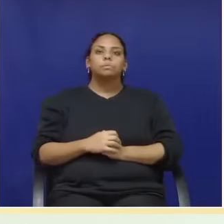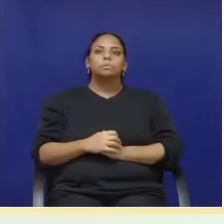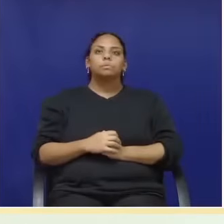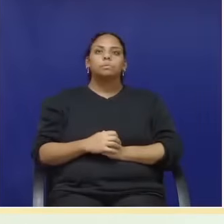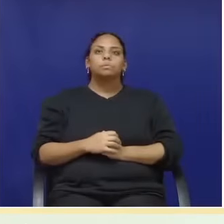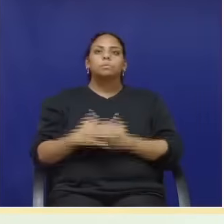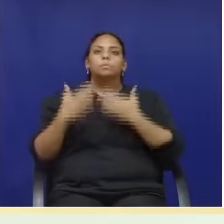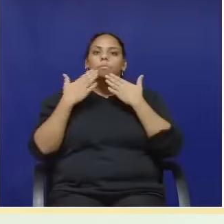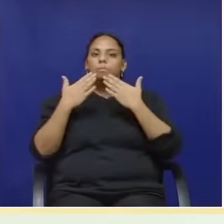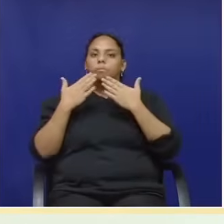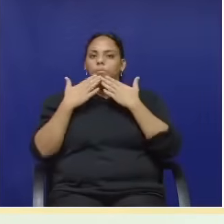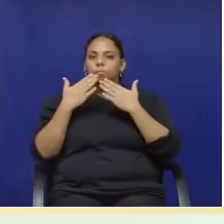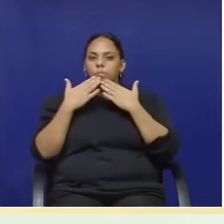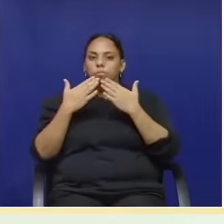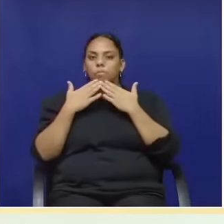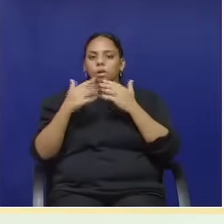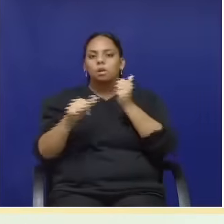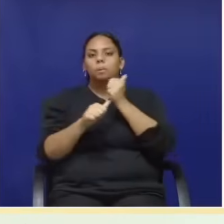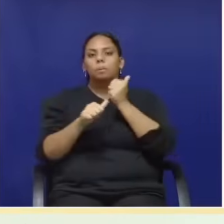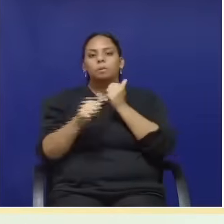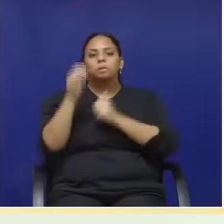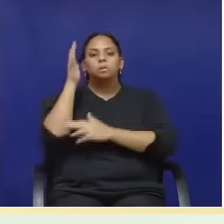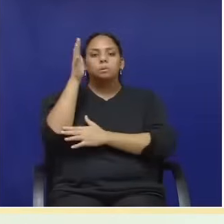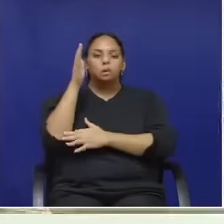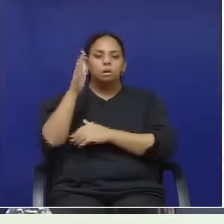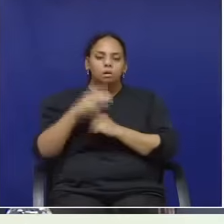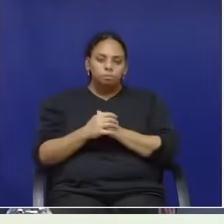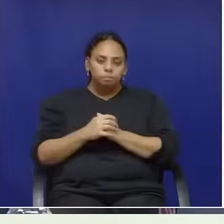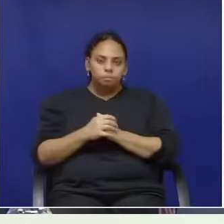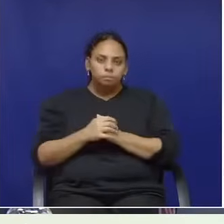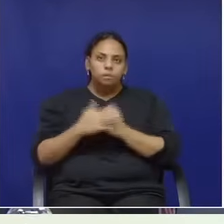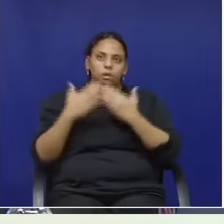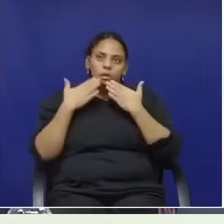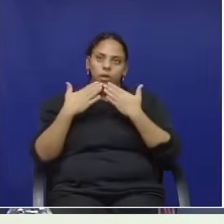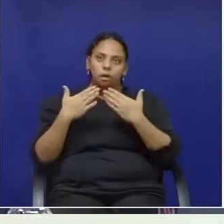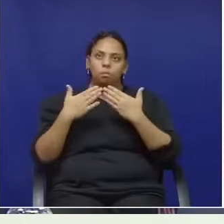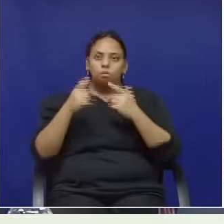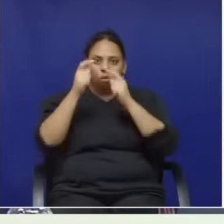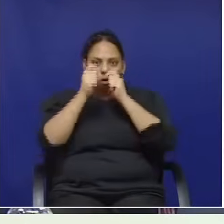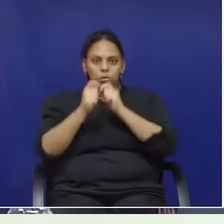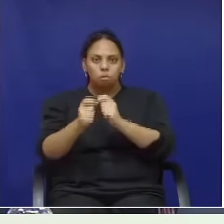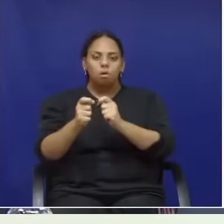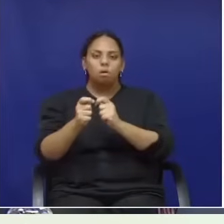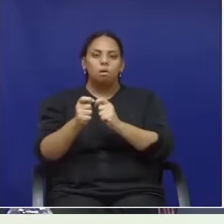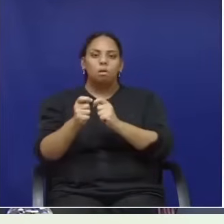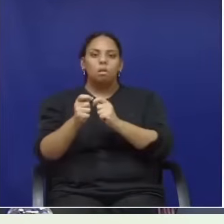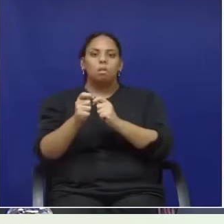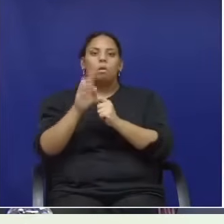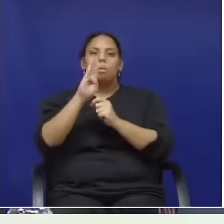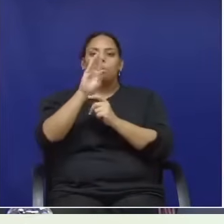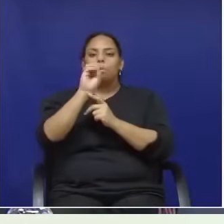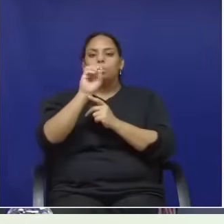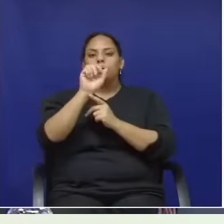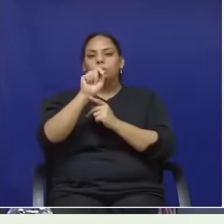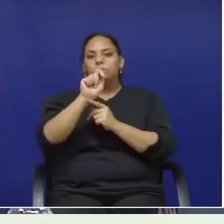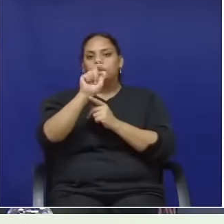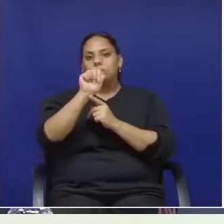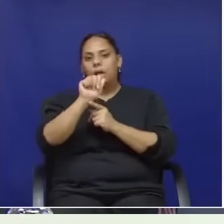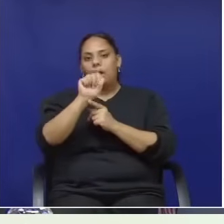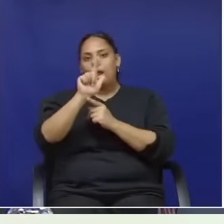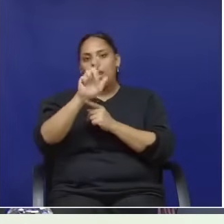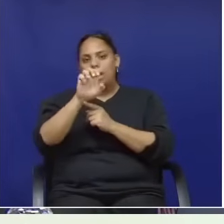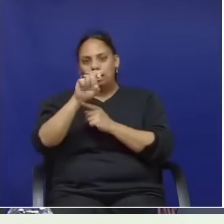Thank you, Deputy Speaker, and thank you, Honorable Buthelezi. Our